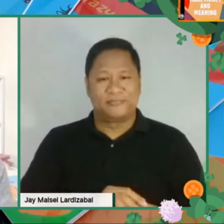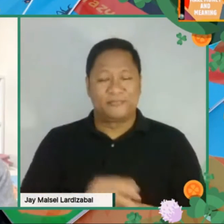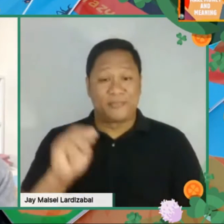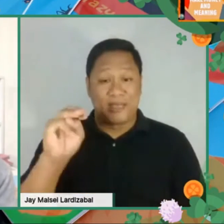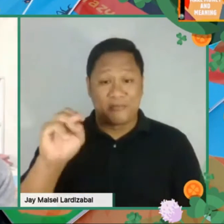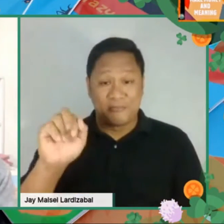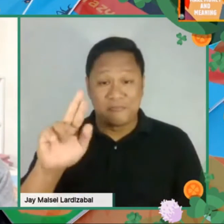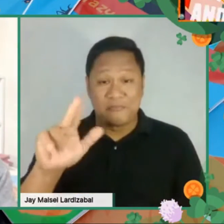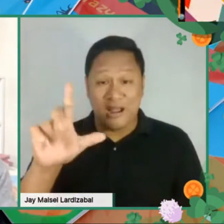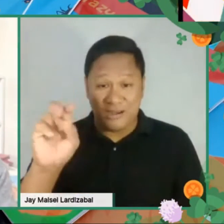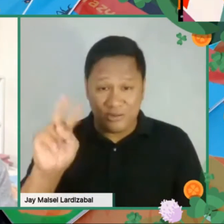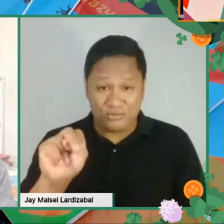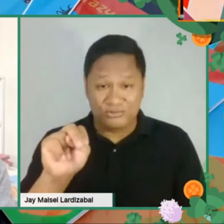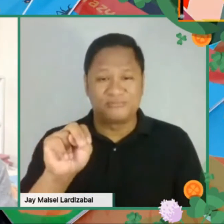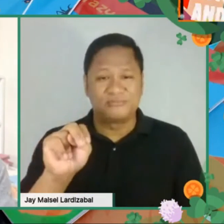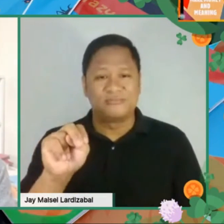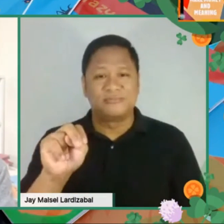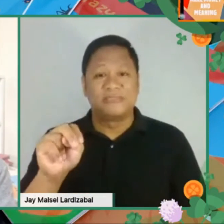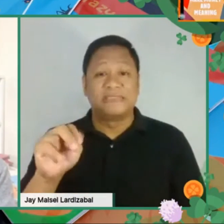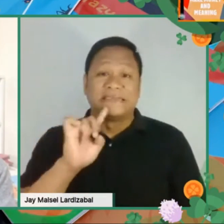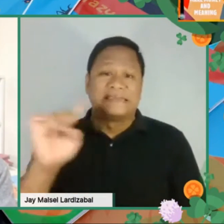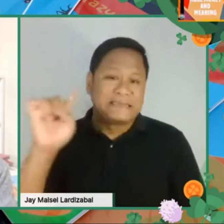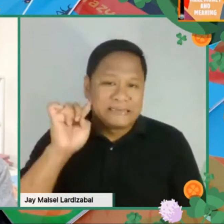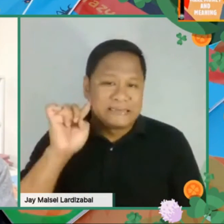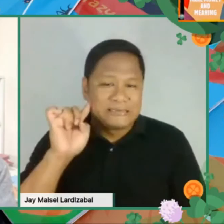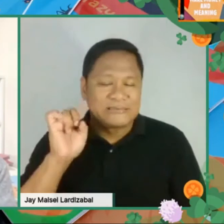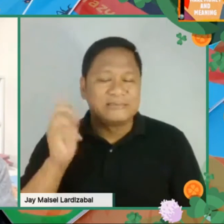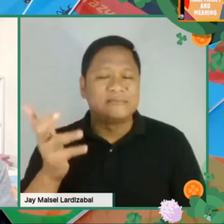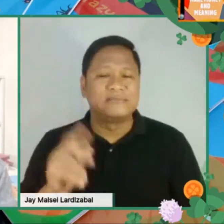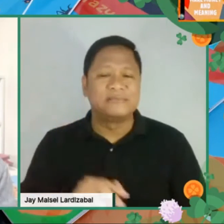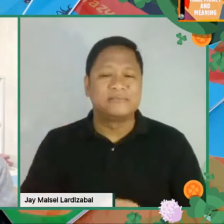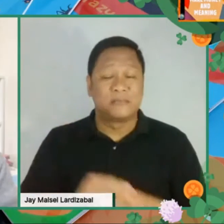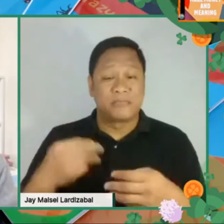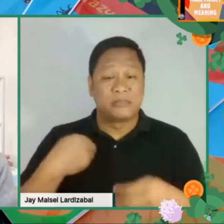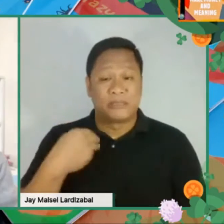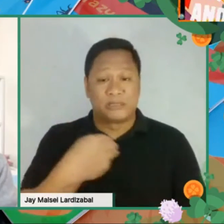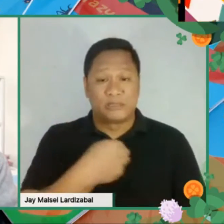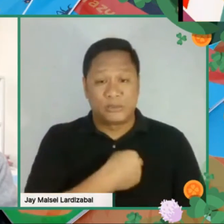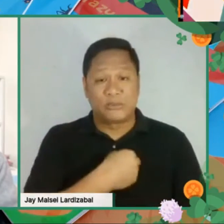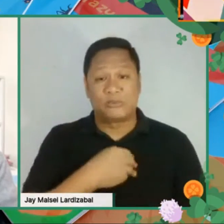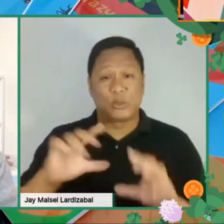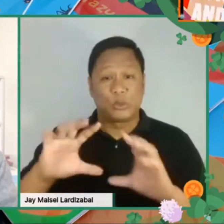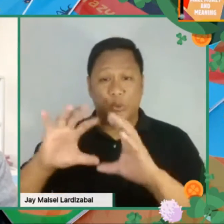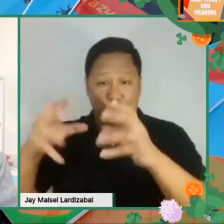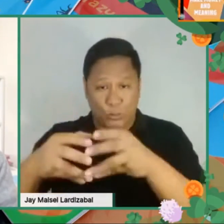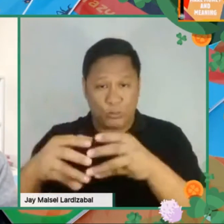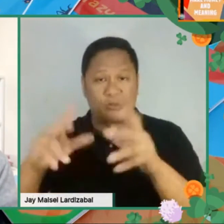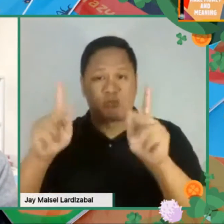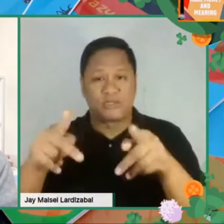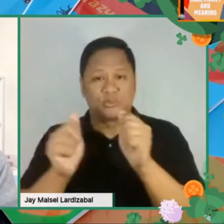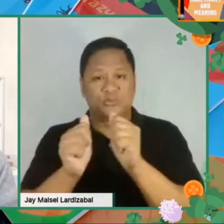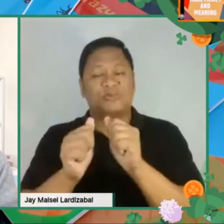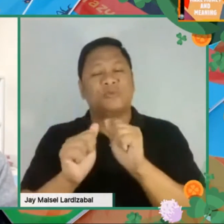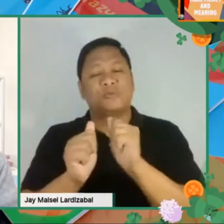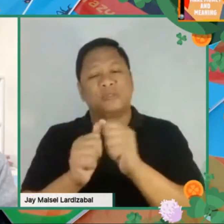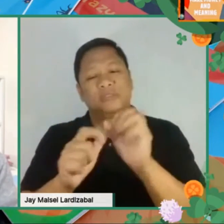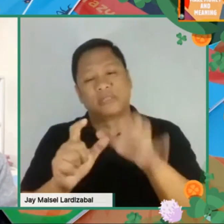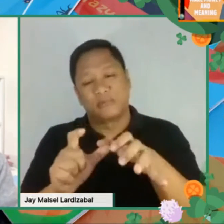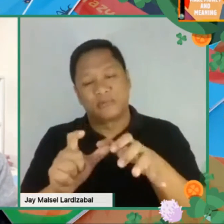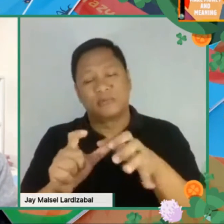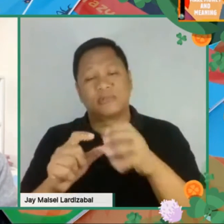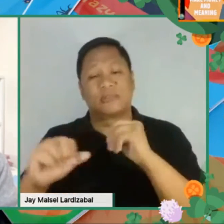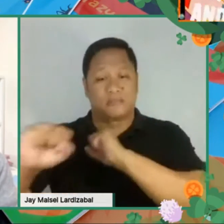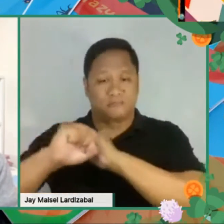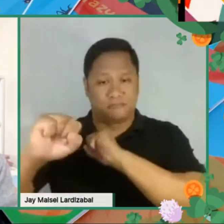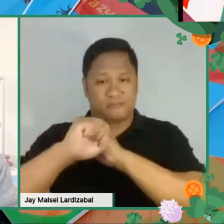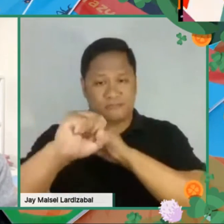of the deaf members of a group in PWD Advocates. And Mhm.